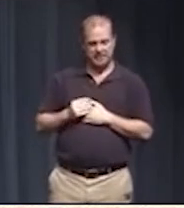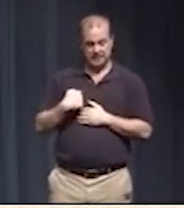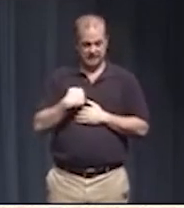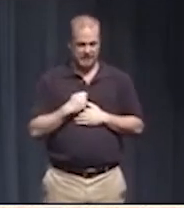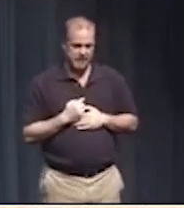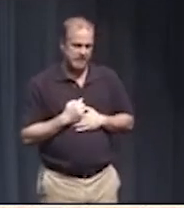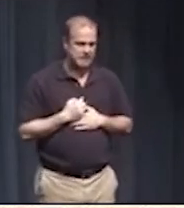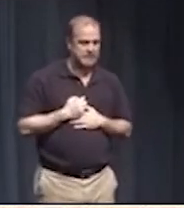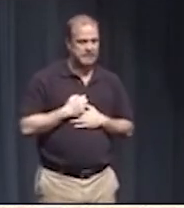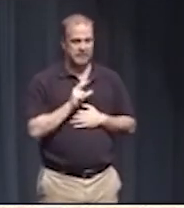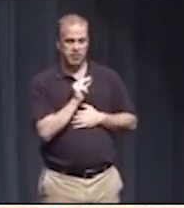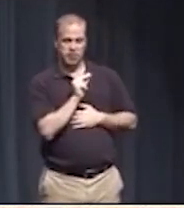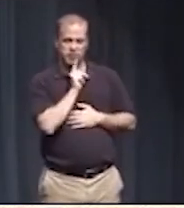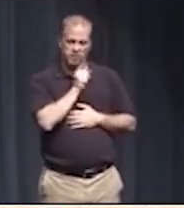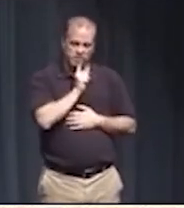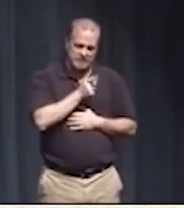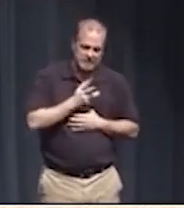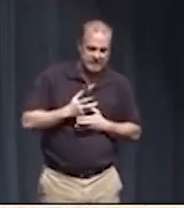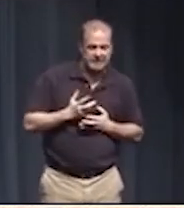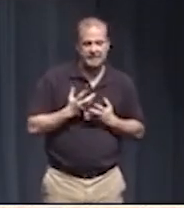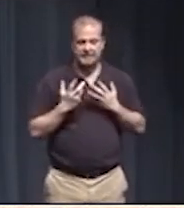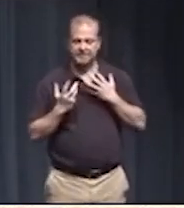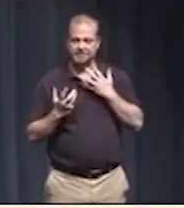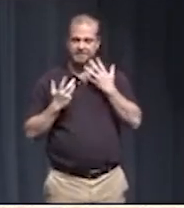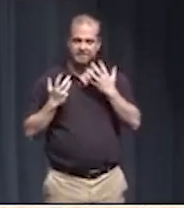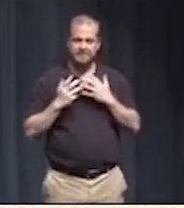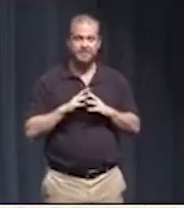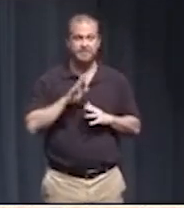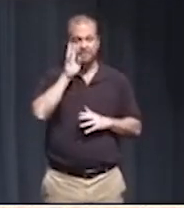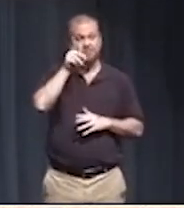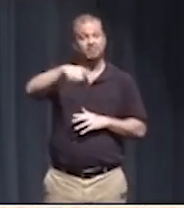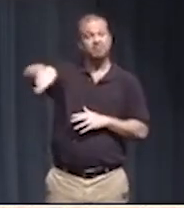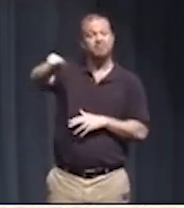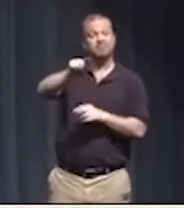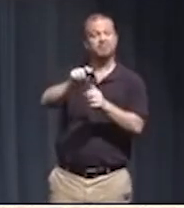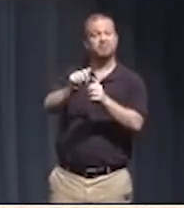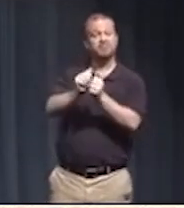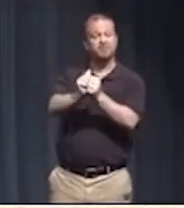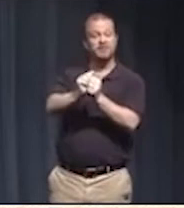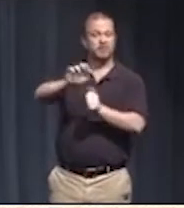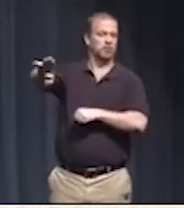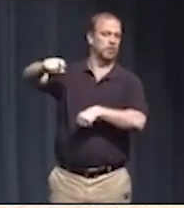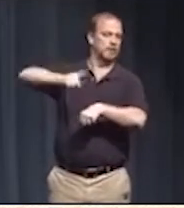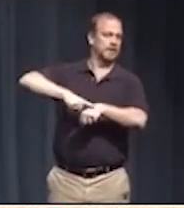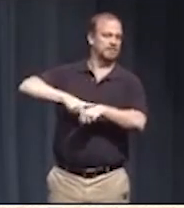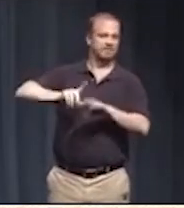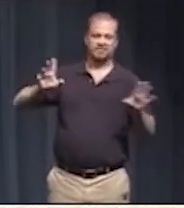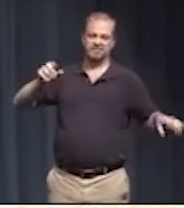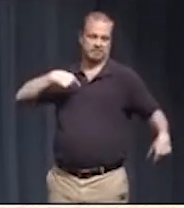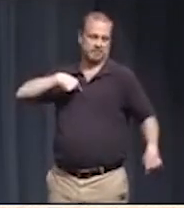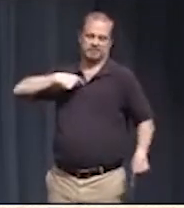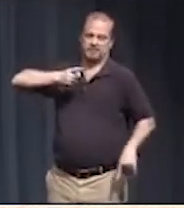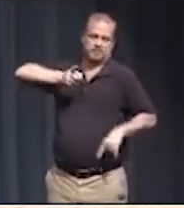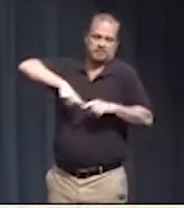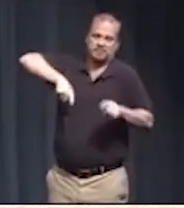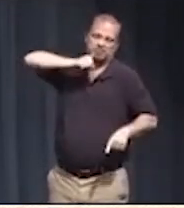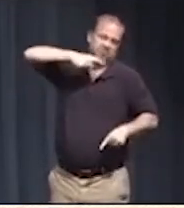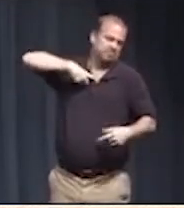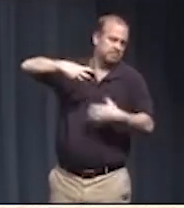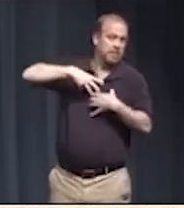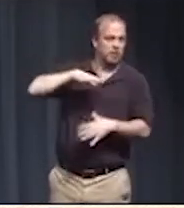isn't. And she said, you know what? When you guys are together, it's your time. I'm not going to complain about it.